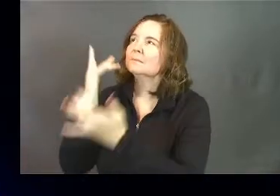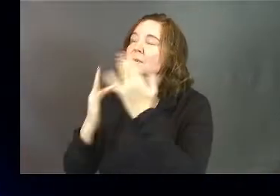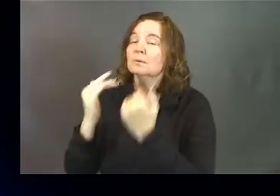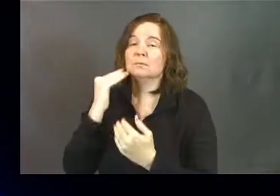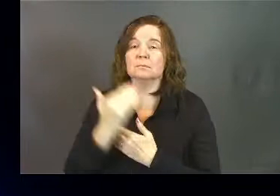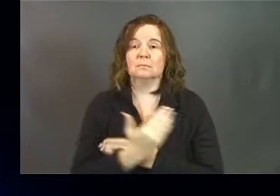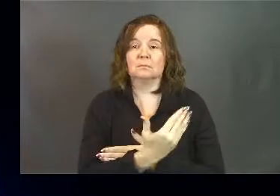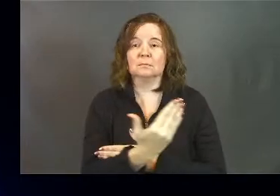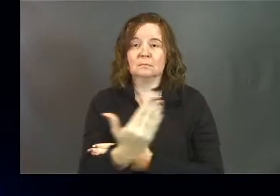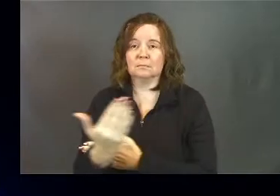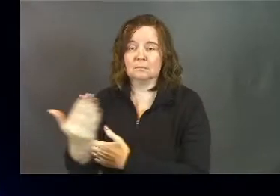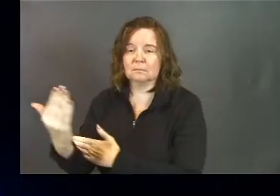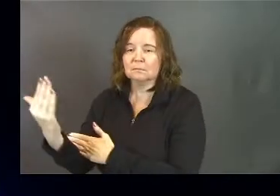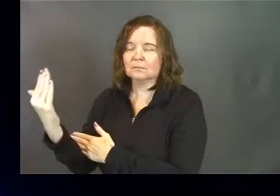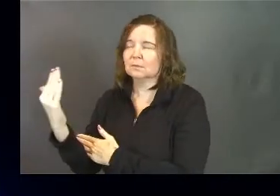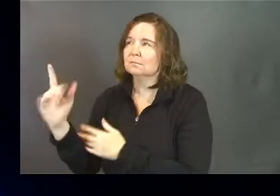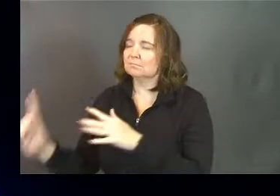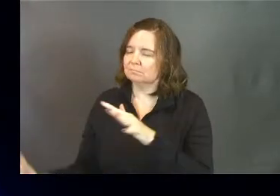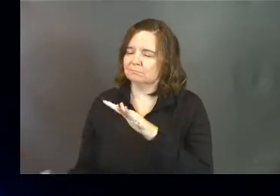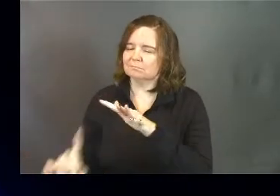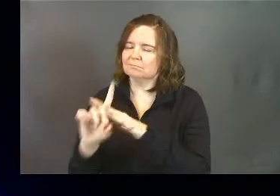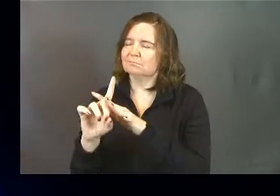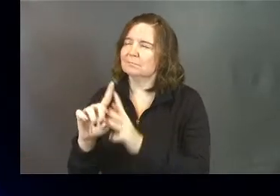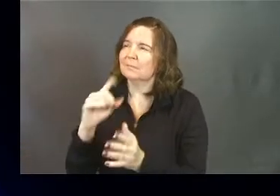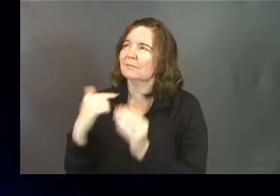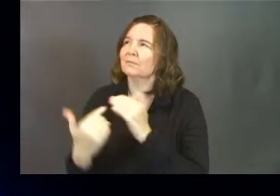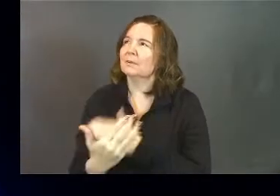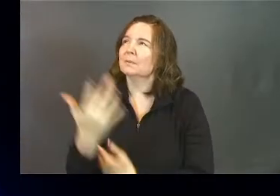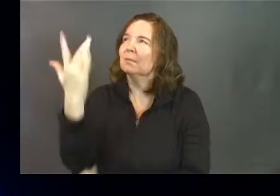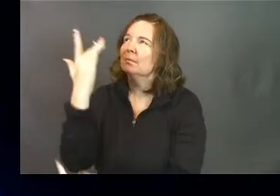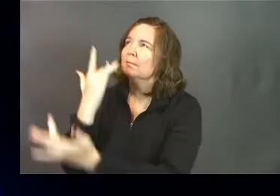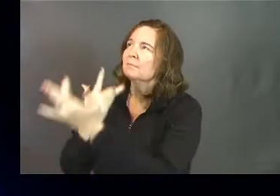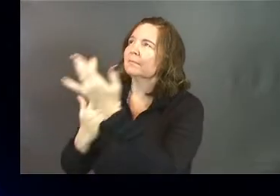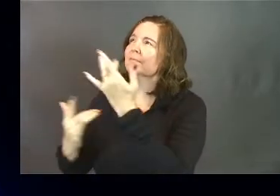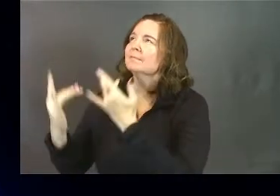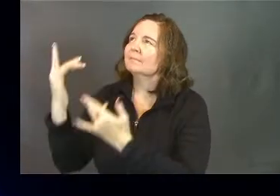His mercies are new every